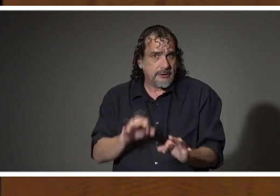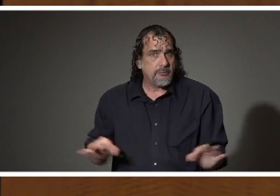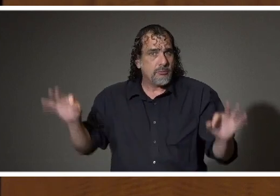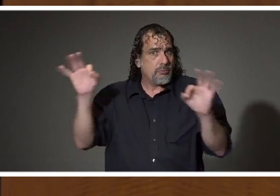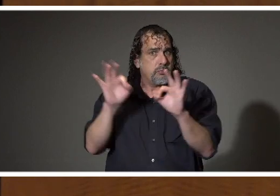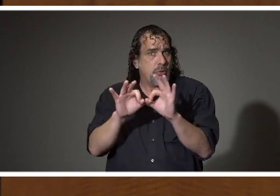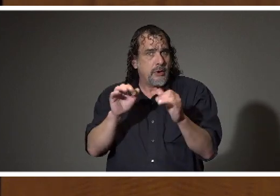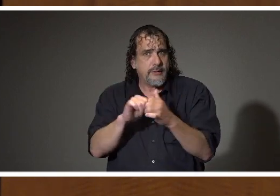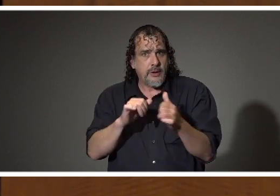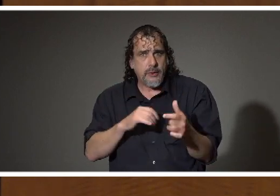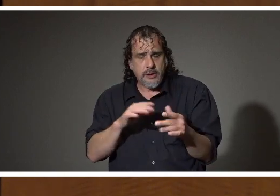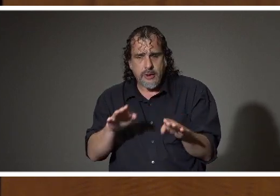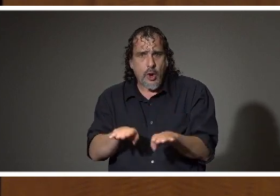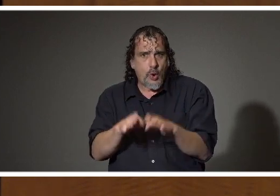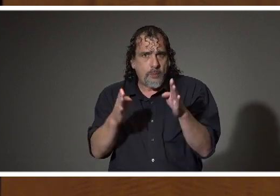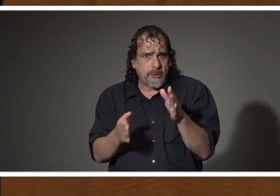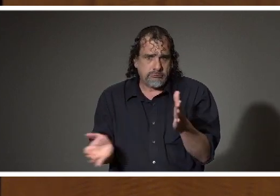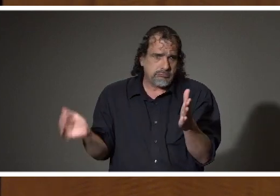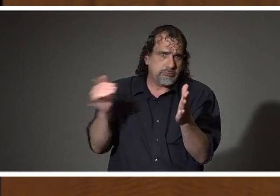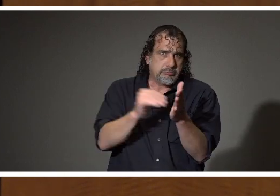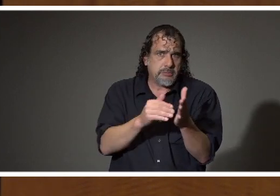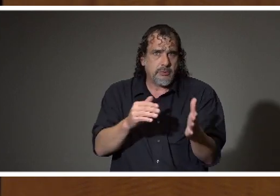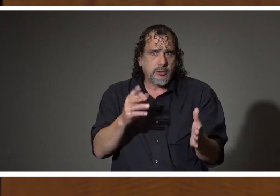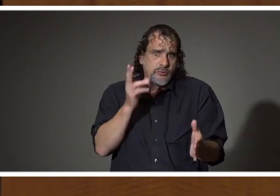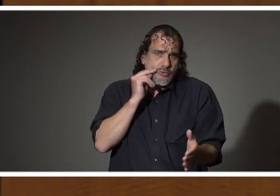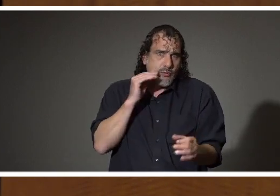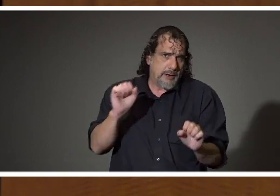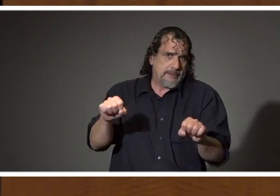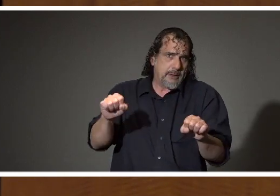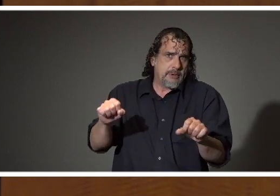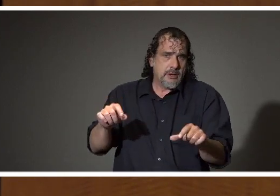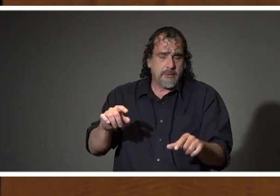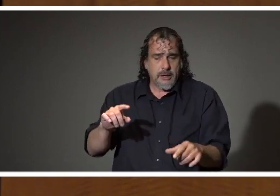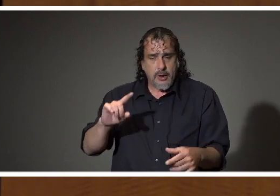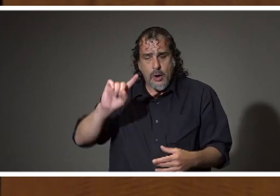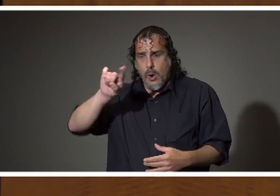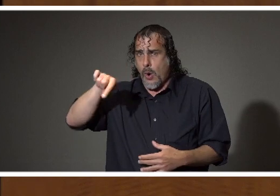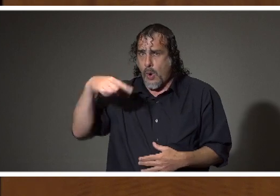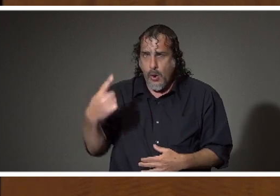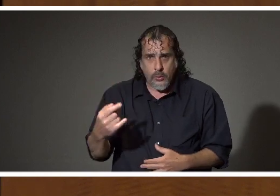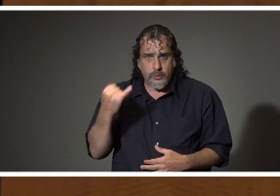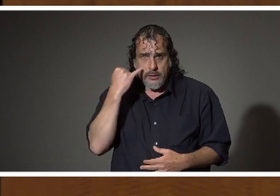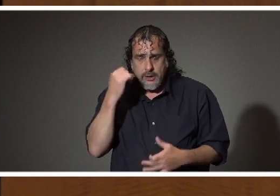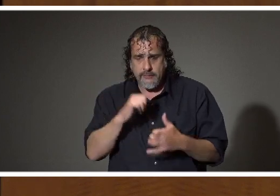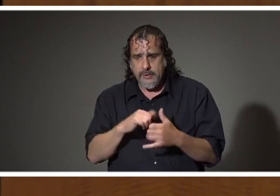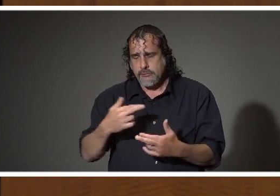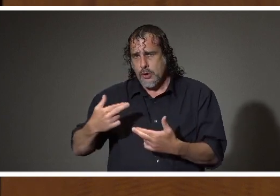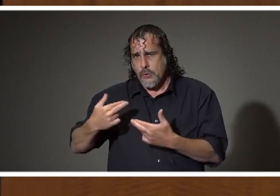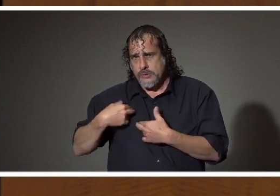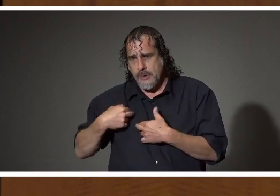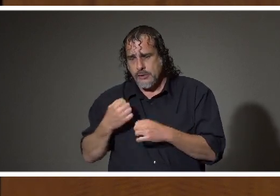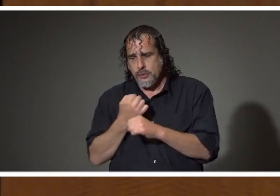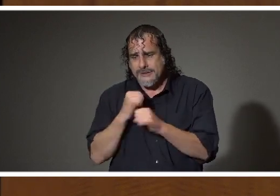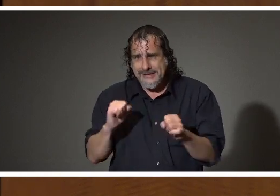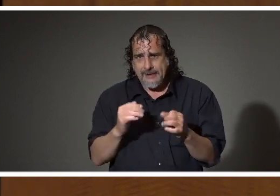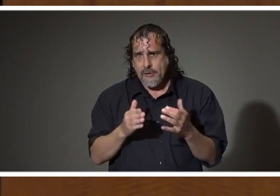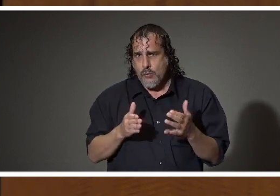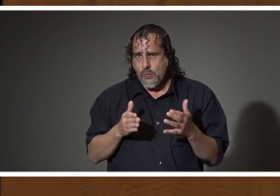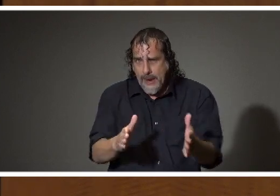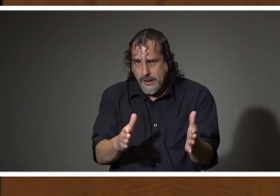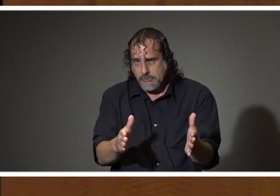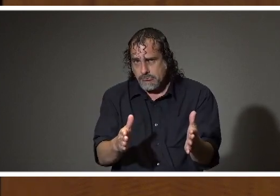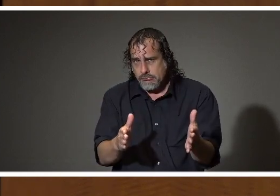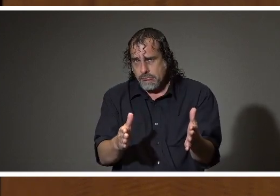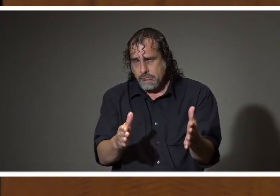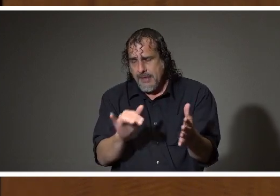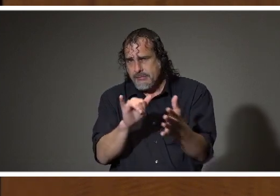we get open as soon as we possibly can, but if and only if it is done in a responsible and safe manner, and that's